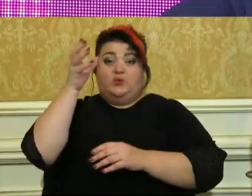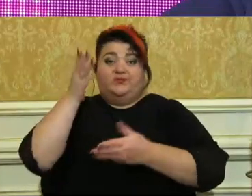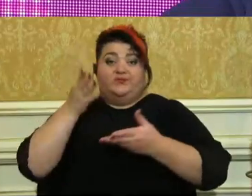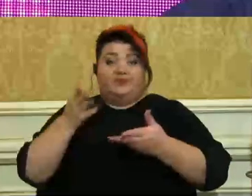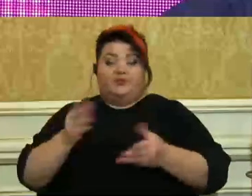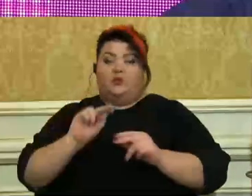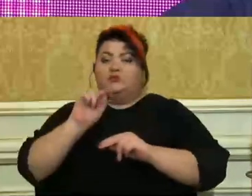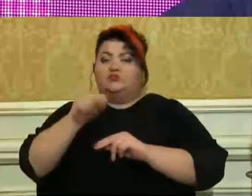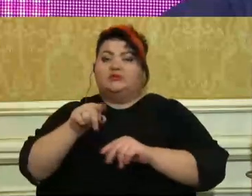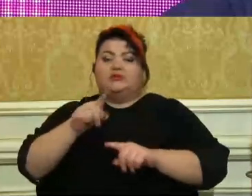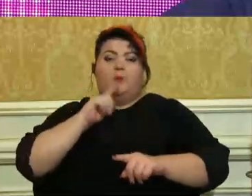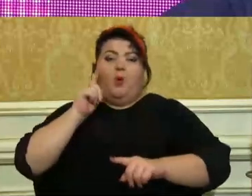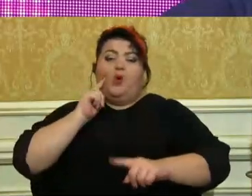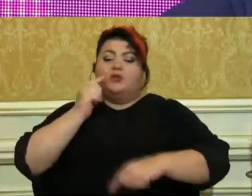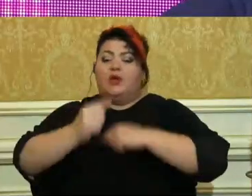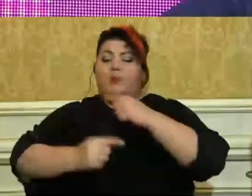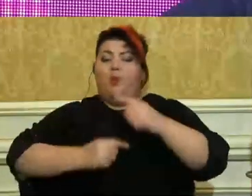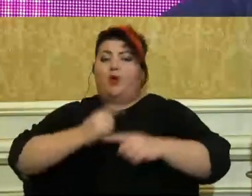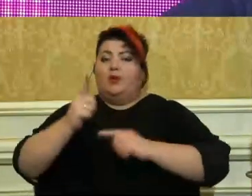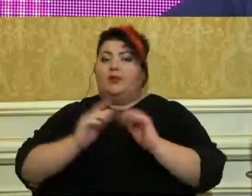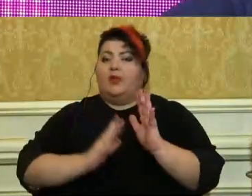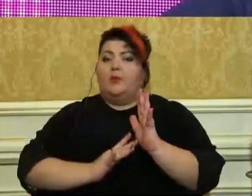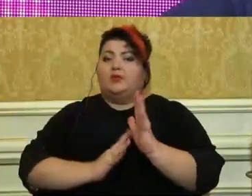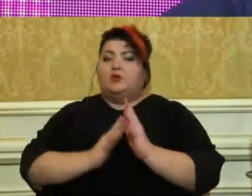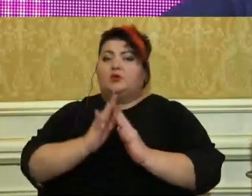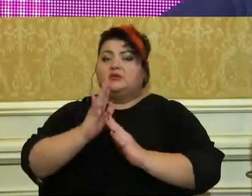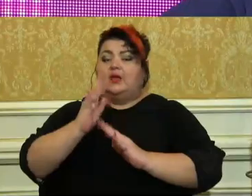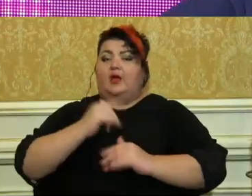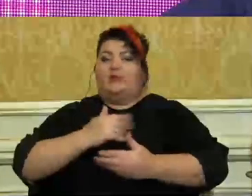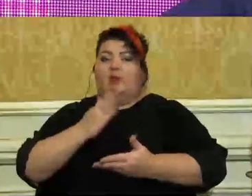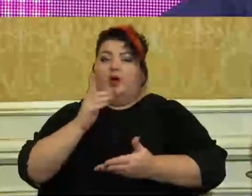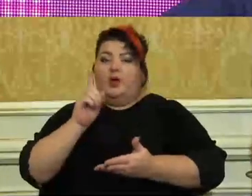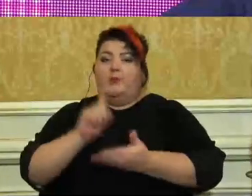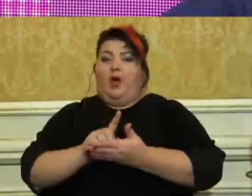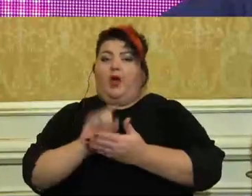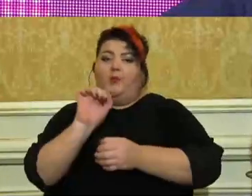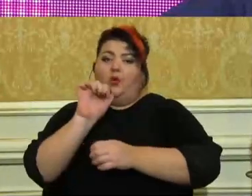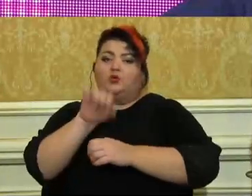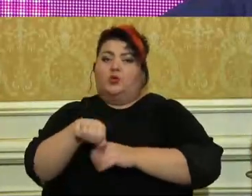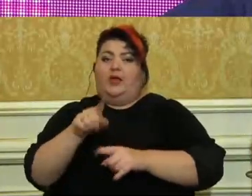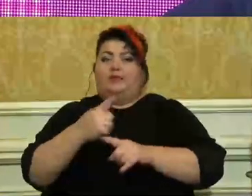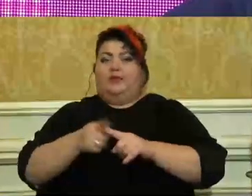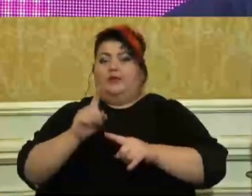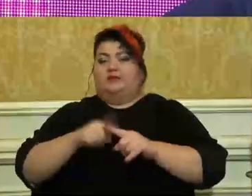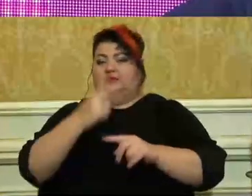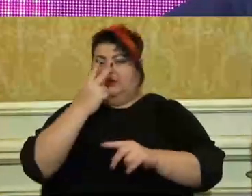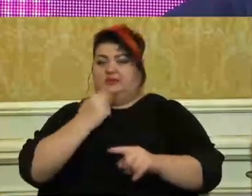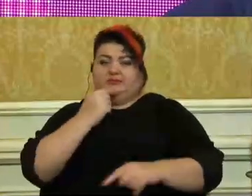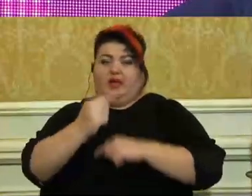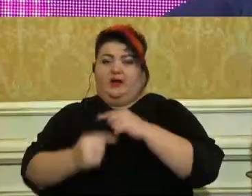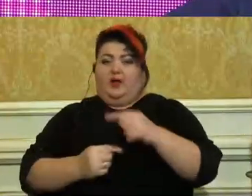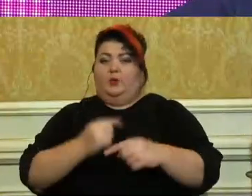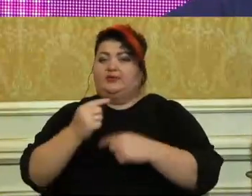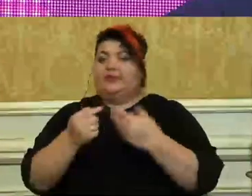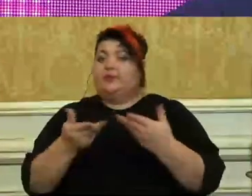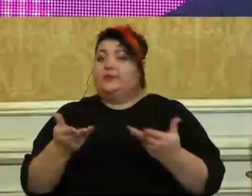the education, it proves that through the education, through the young generations, we have to break through these stereotypes.